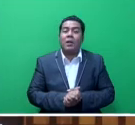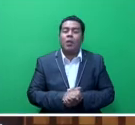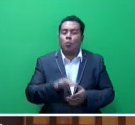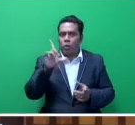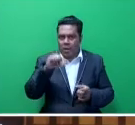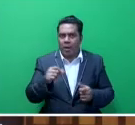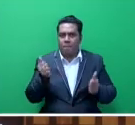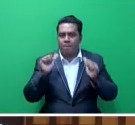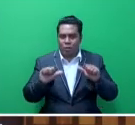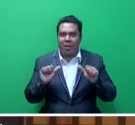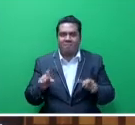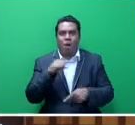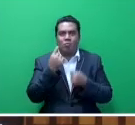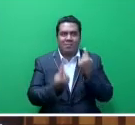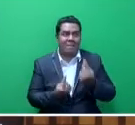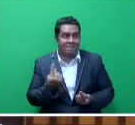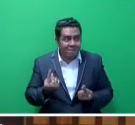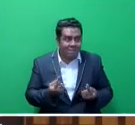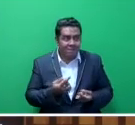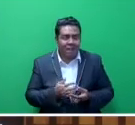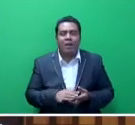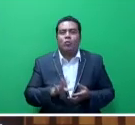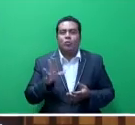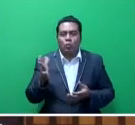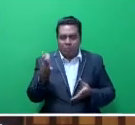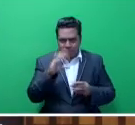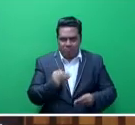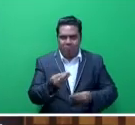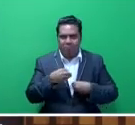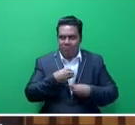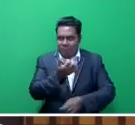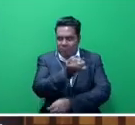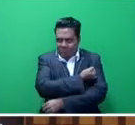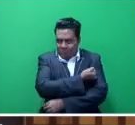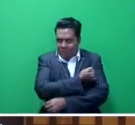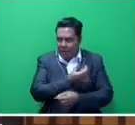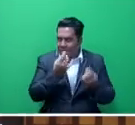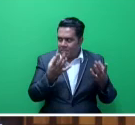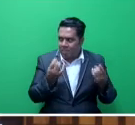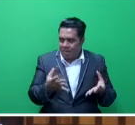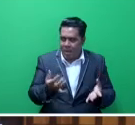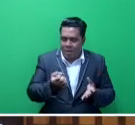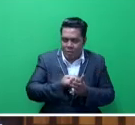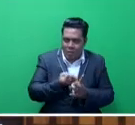protect ourselves from the virus through vaccines and prepare our economy for renewal.